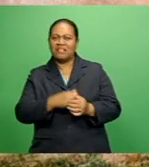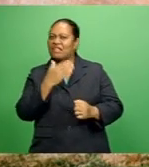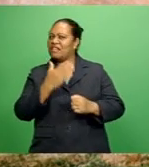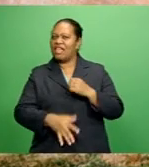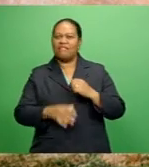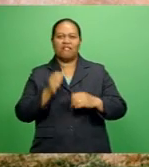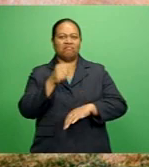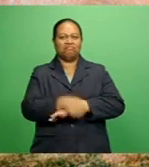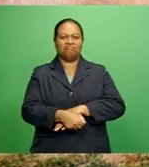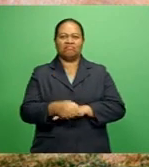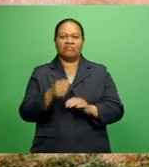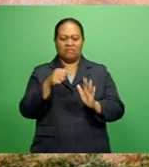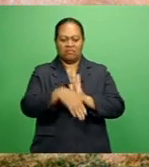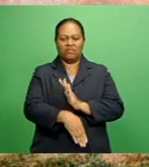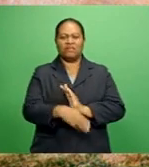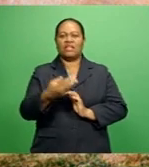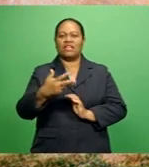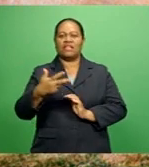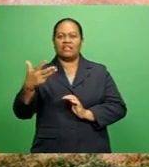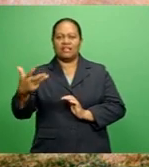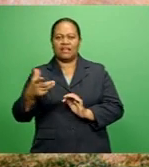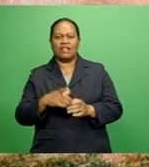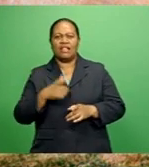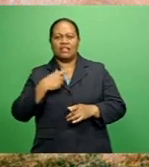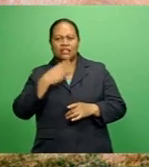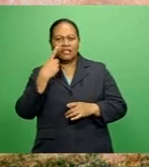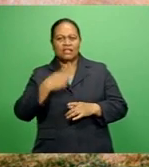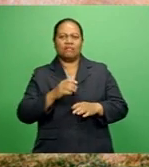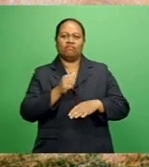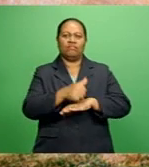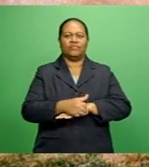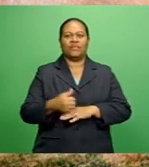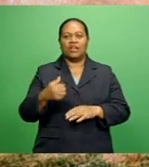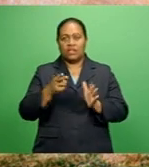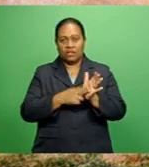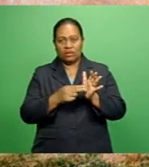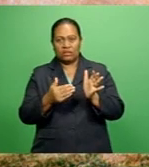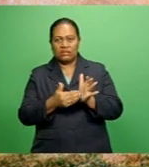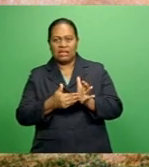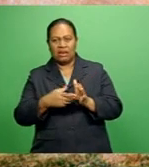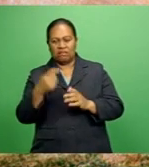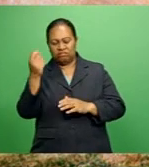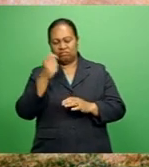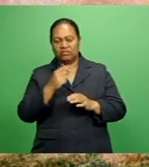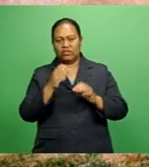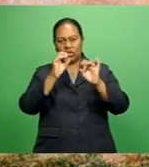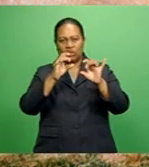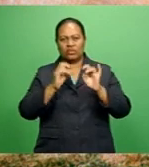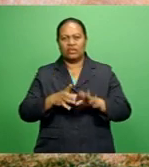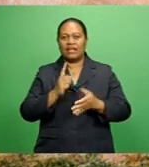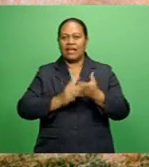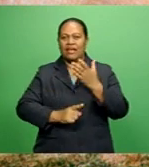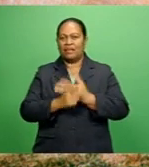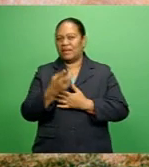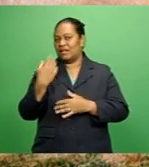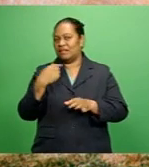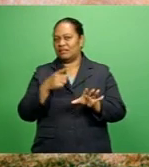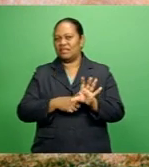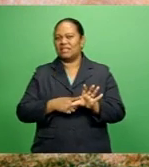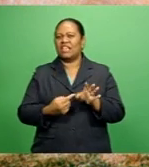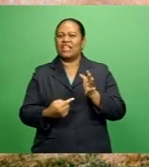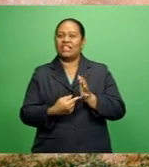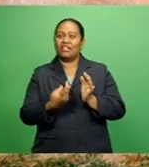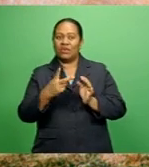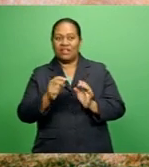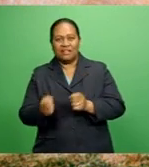of 59 balls helped New Zealand thrash Australia by 53 runs in the opening 2020. Playing only his 6th